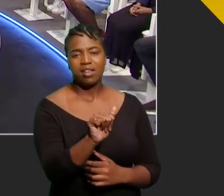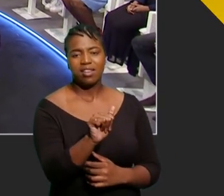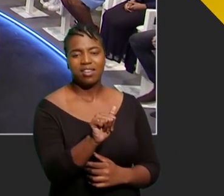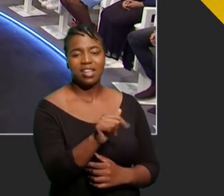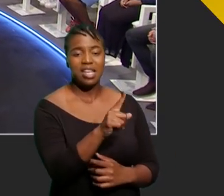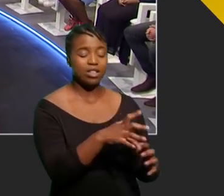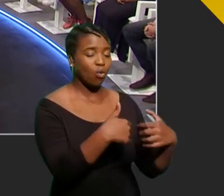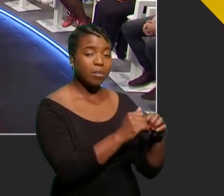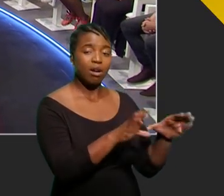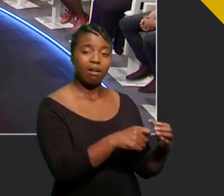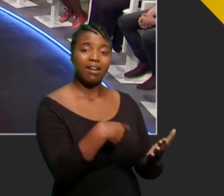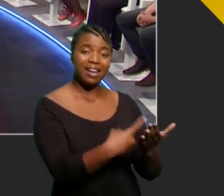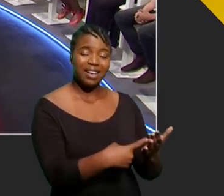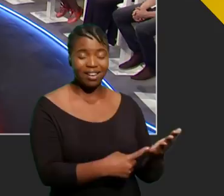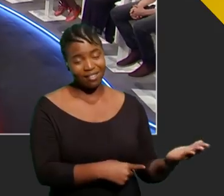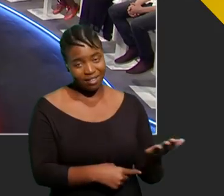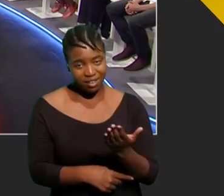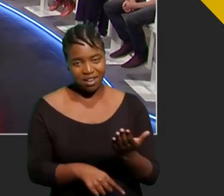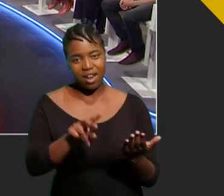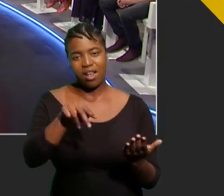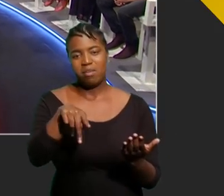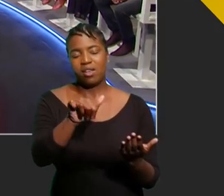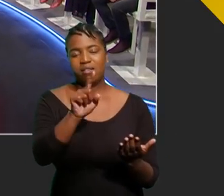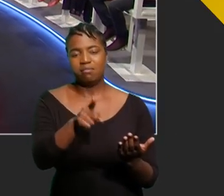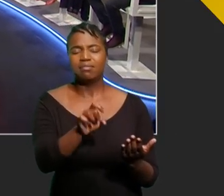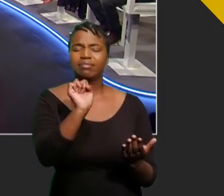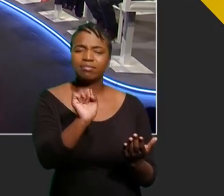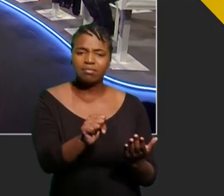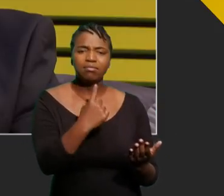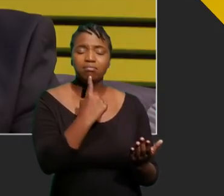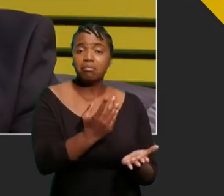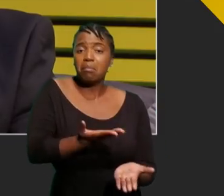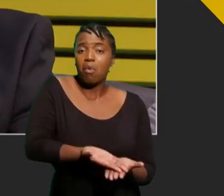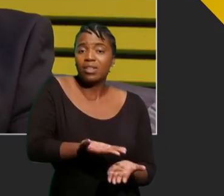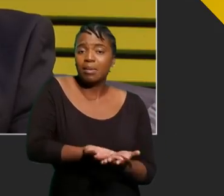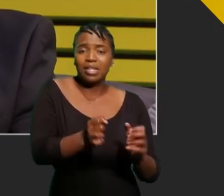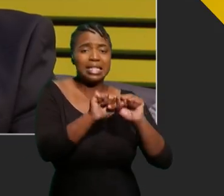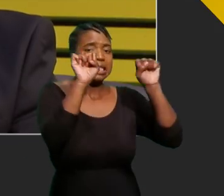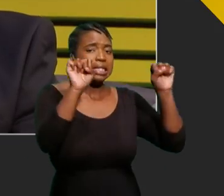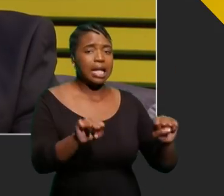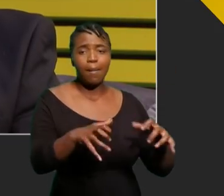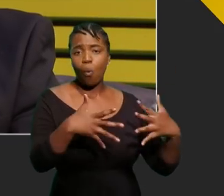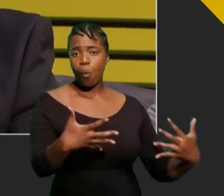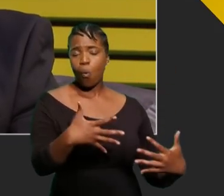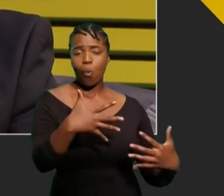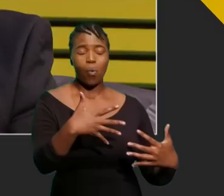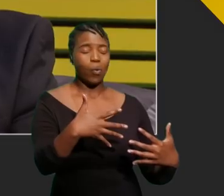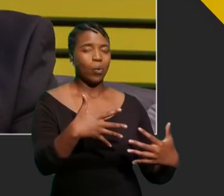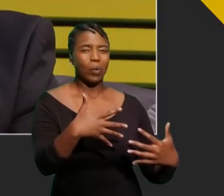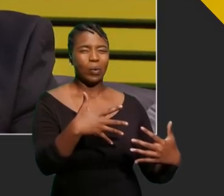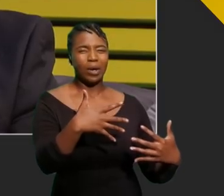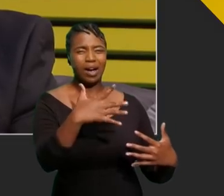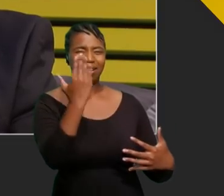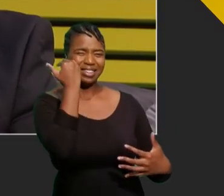Yeah. The point about the judiciary or possibly the system, criminal system being captured, I don't